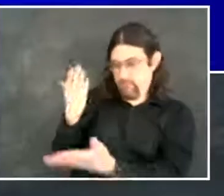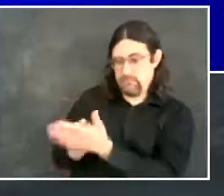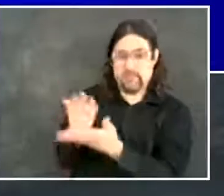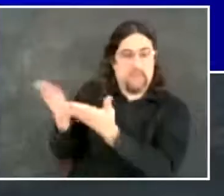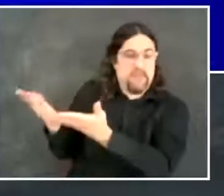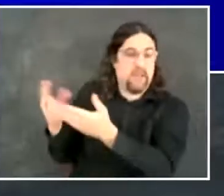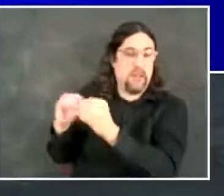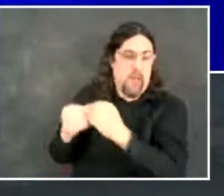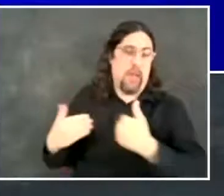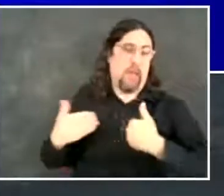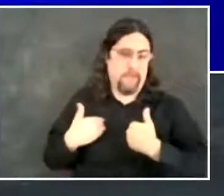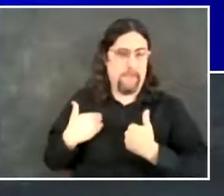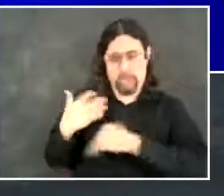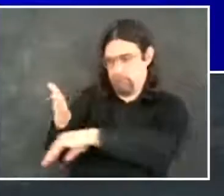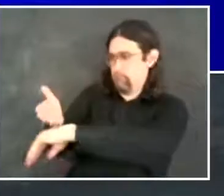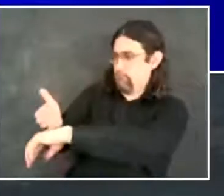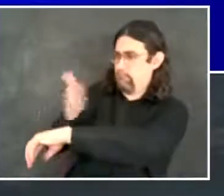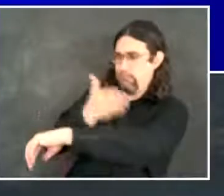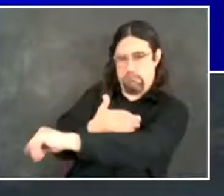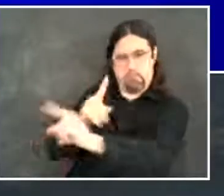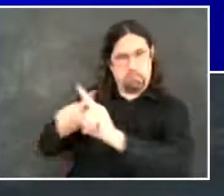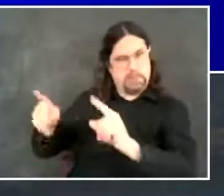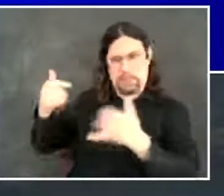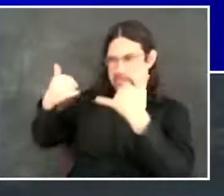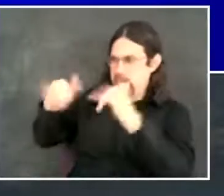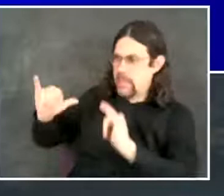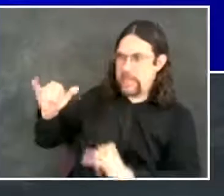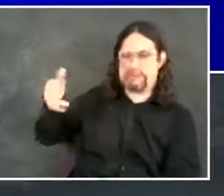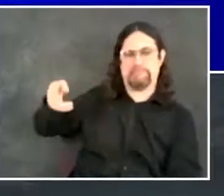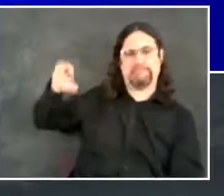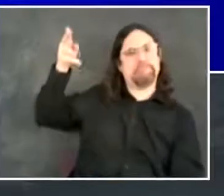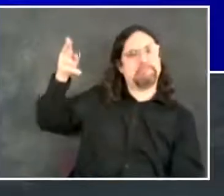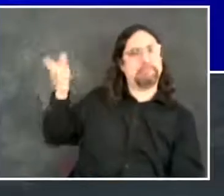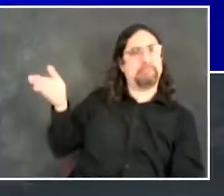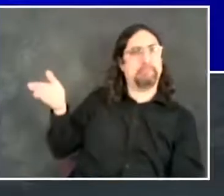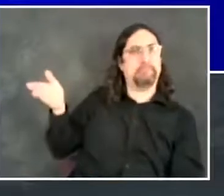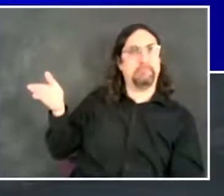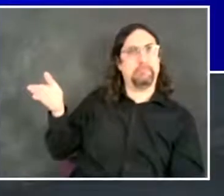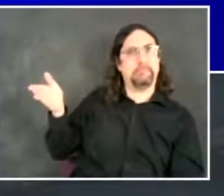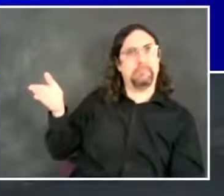trying to expand hospital capacity. You're talking about field hospitals and everything else again. That's a place we do not want to go.